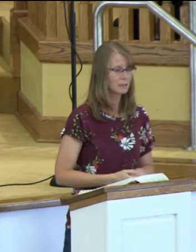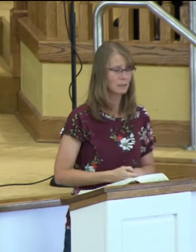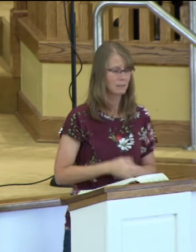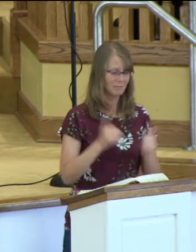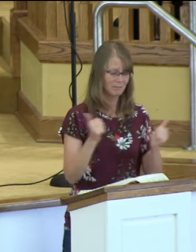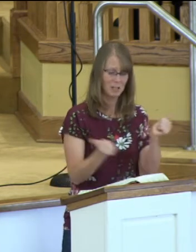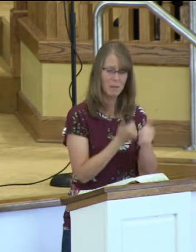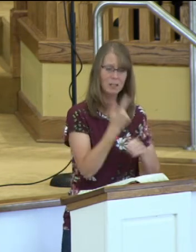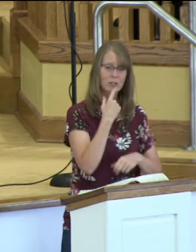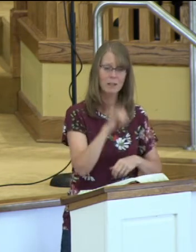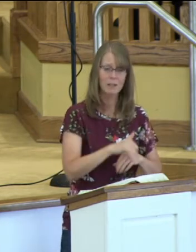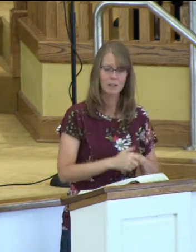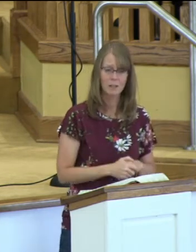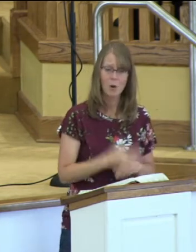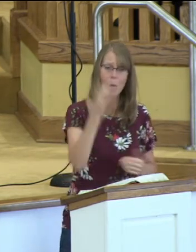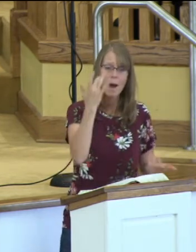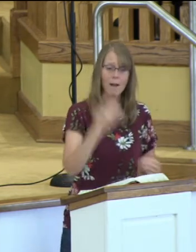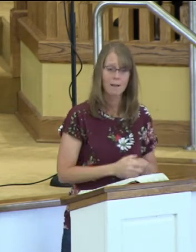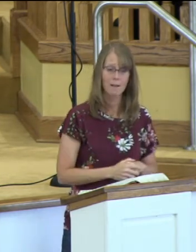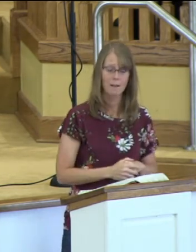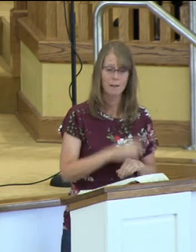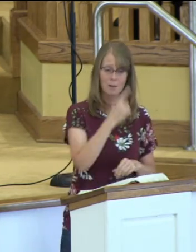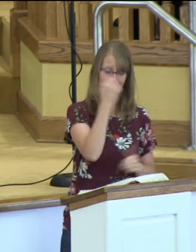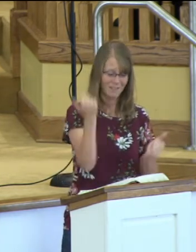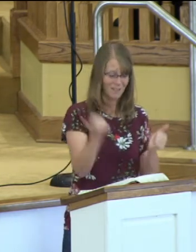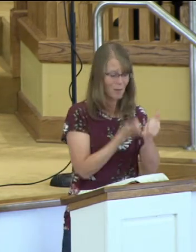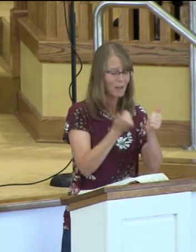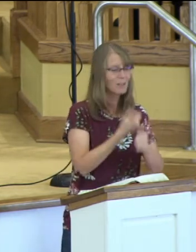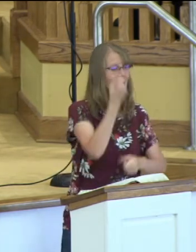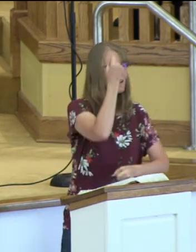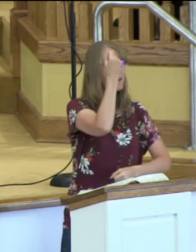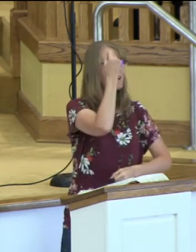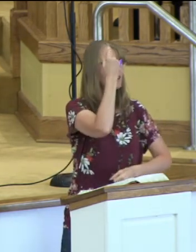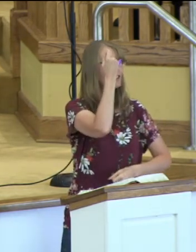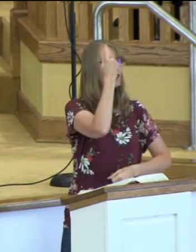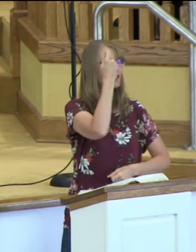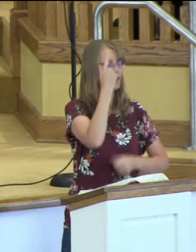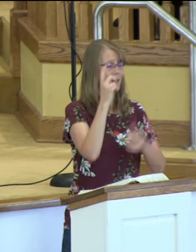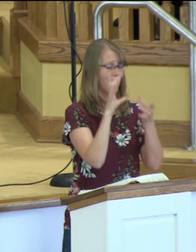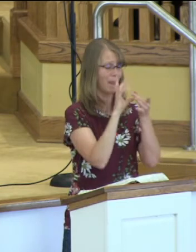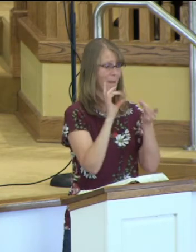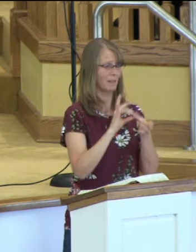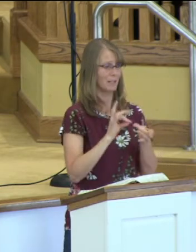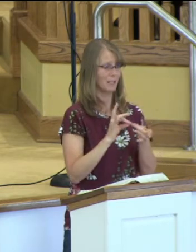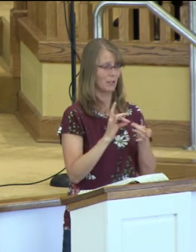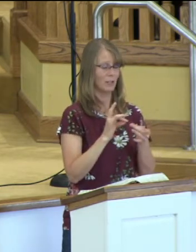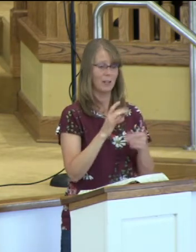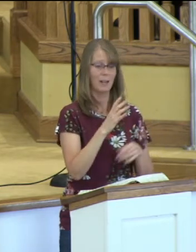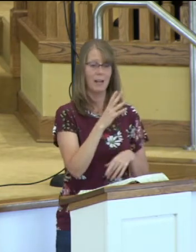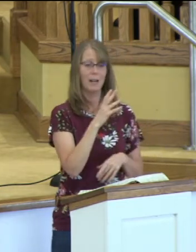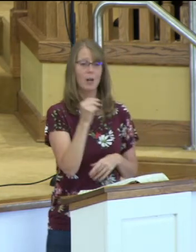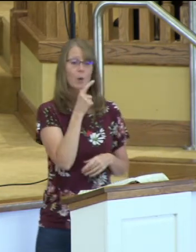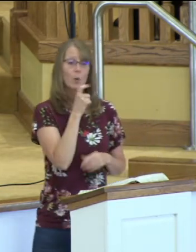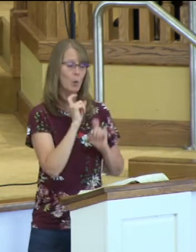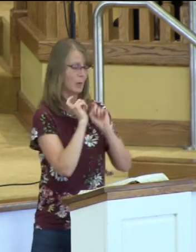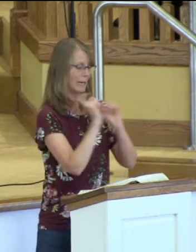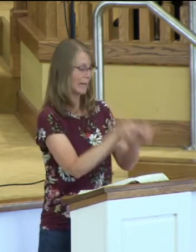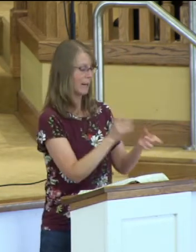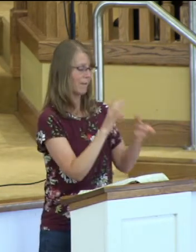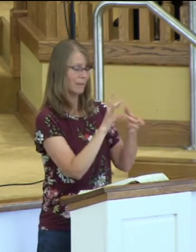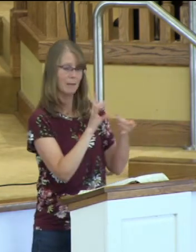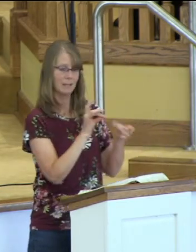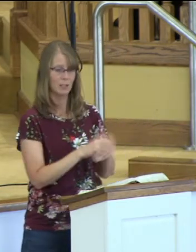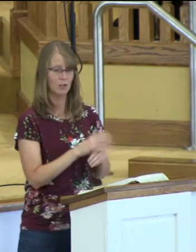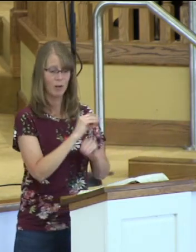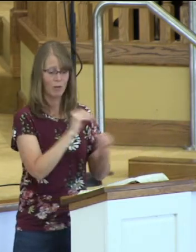Why? Because they understood the message and where the message came from. No man can serve two masters,